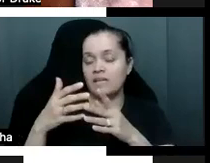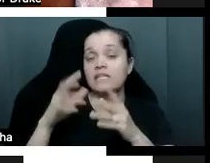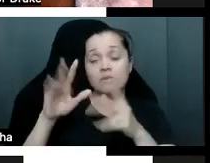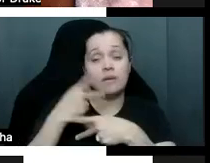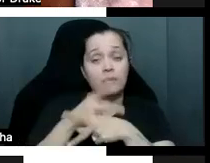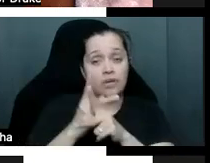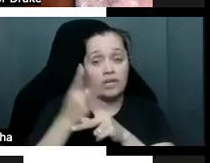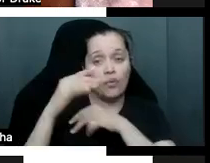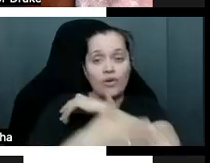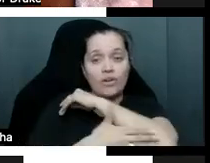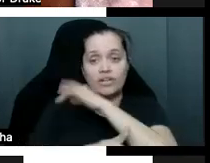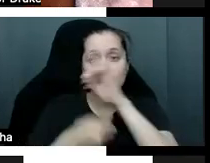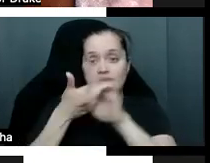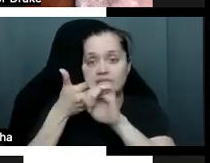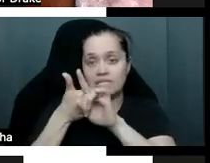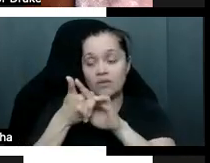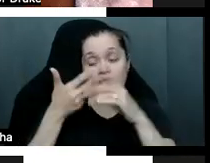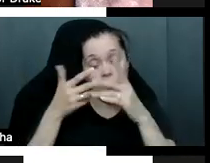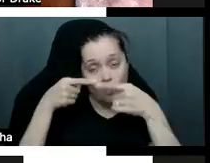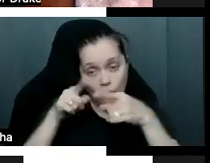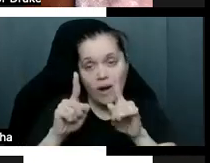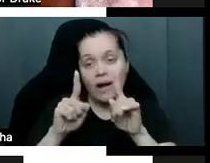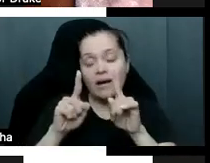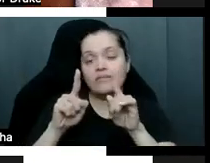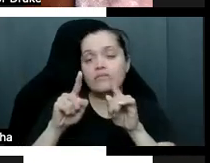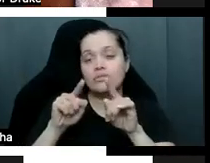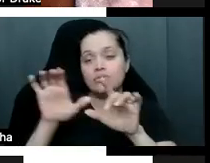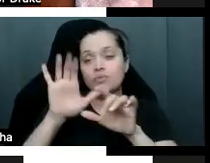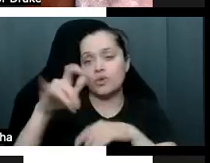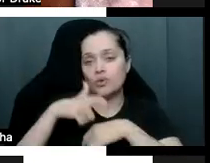for the country while serving your time.